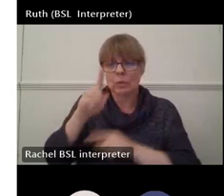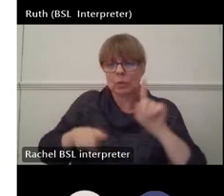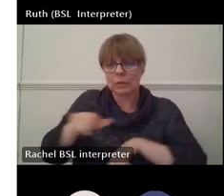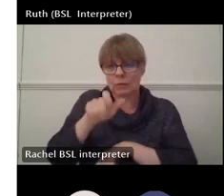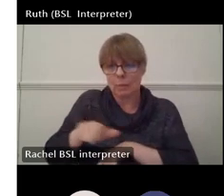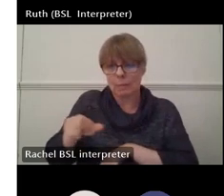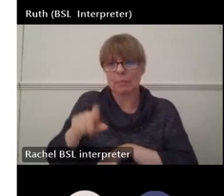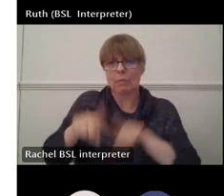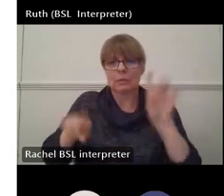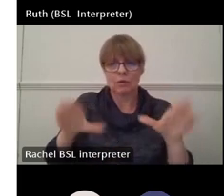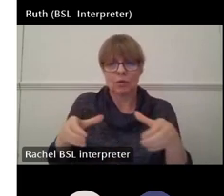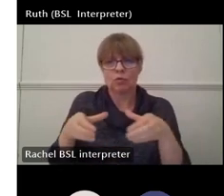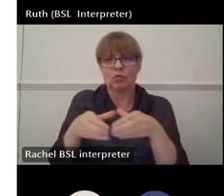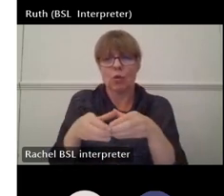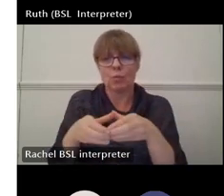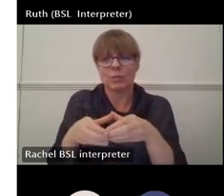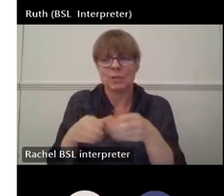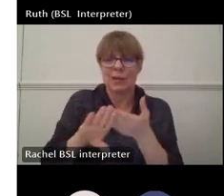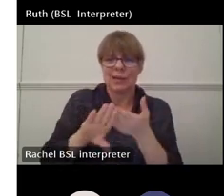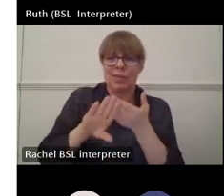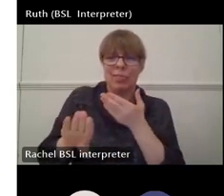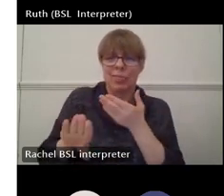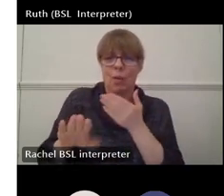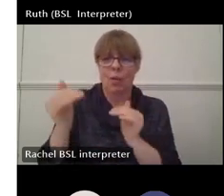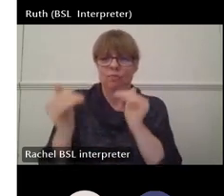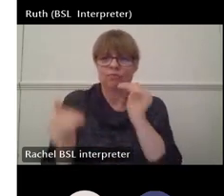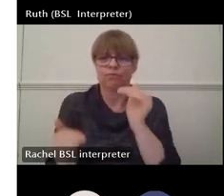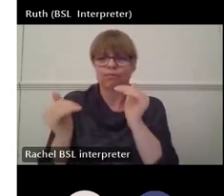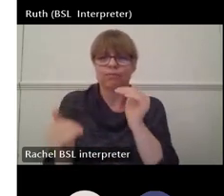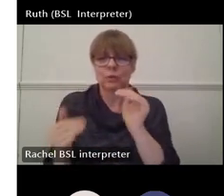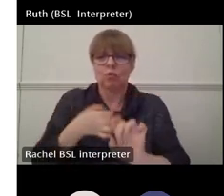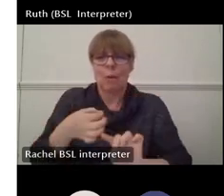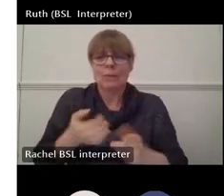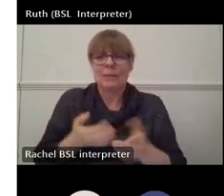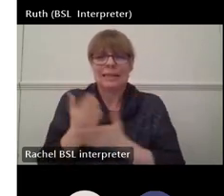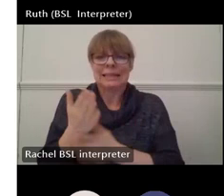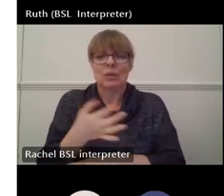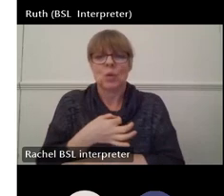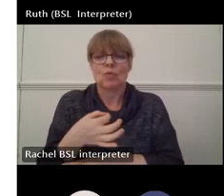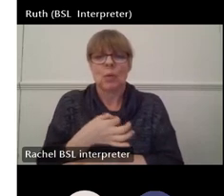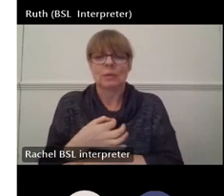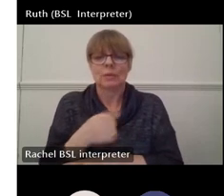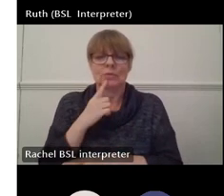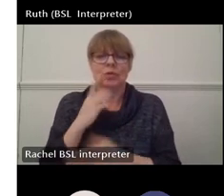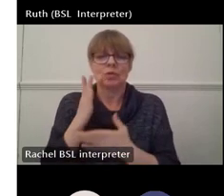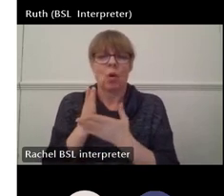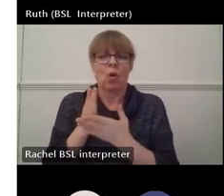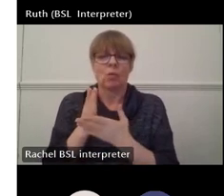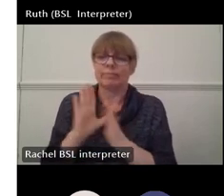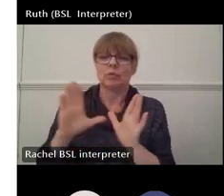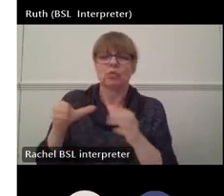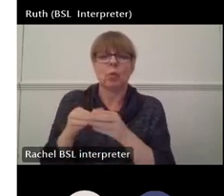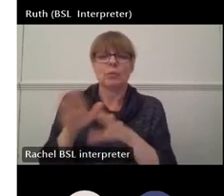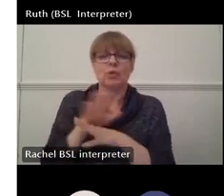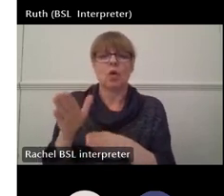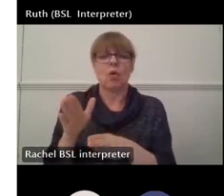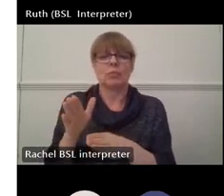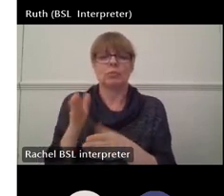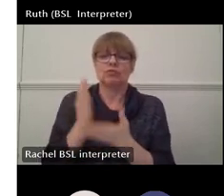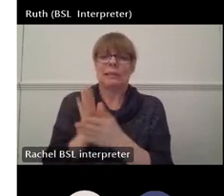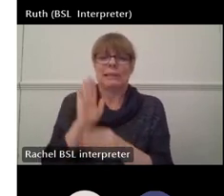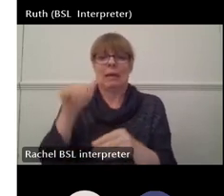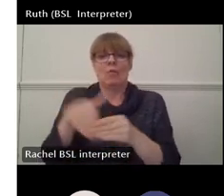that are excluded or underrepresented or underparticipated within volunteering in our sector.